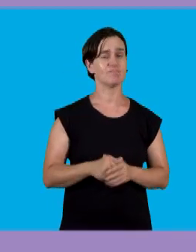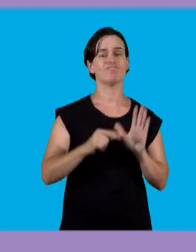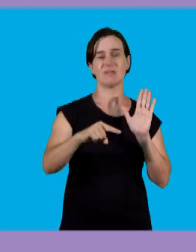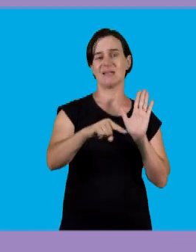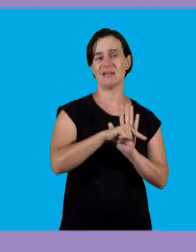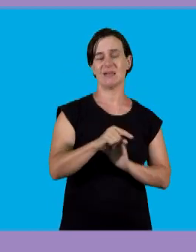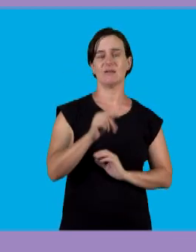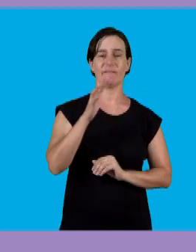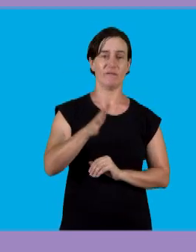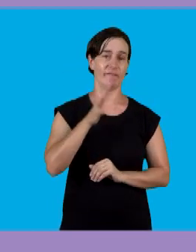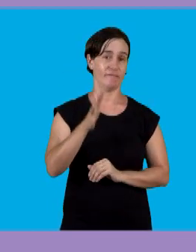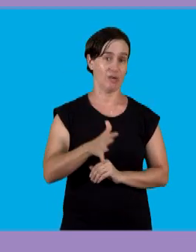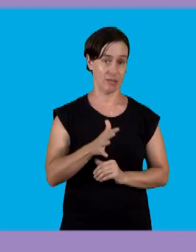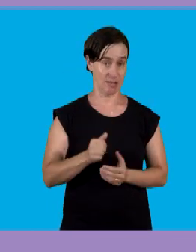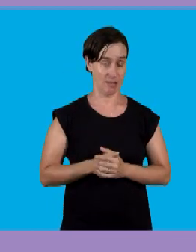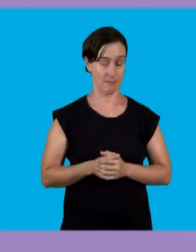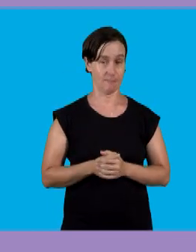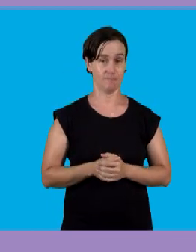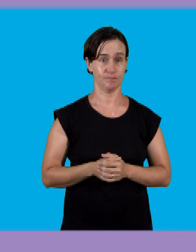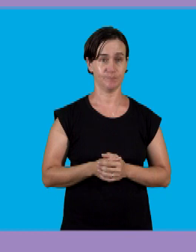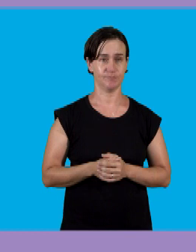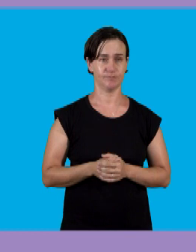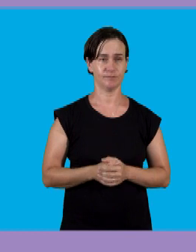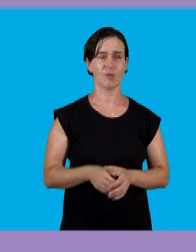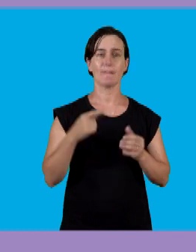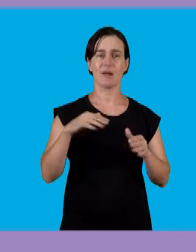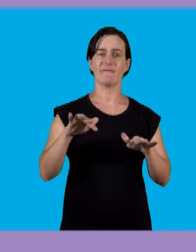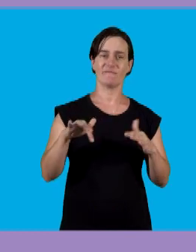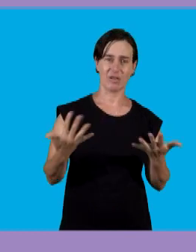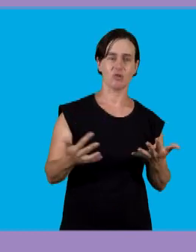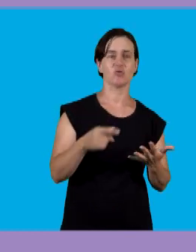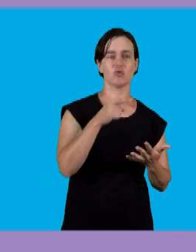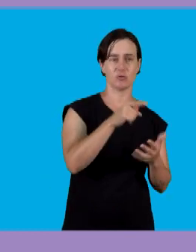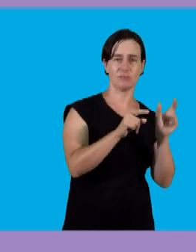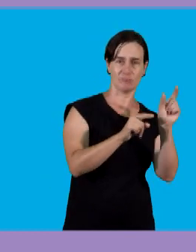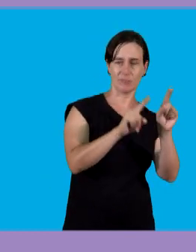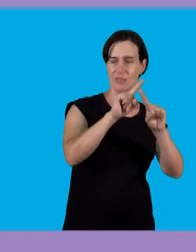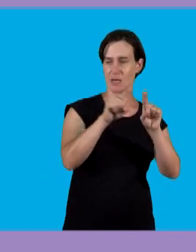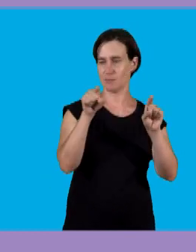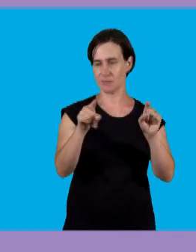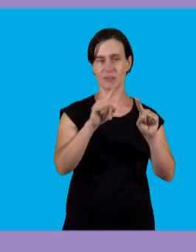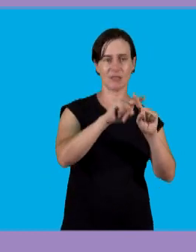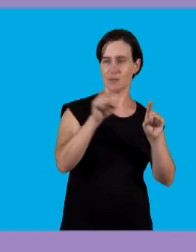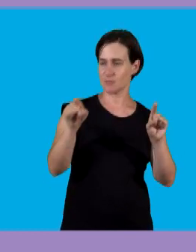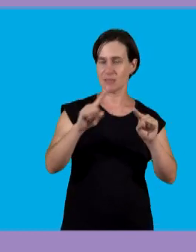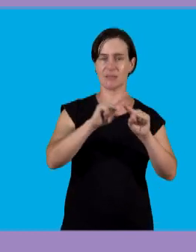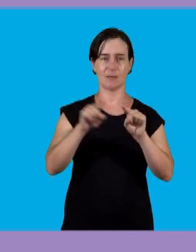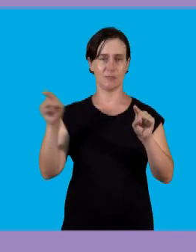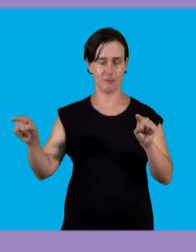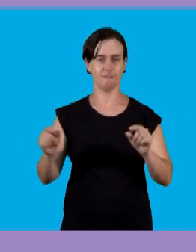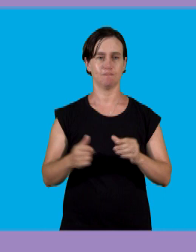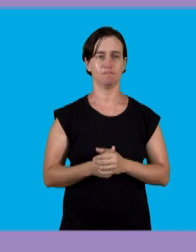negative 15. So we have multiplied each term in the trinomial with the